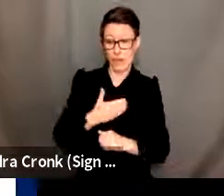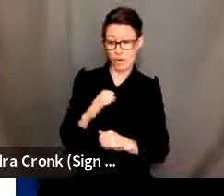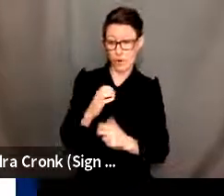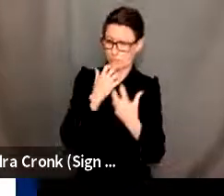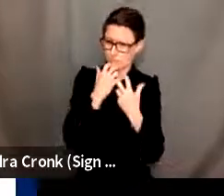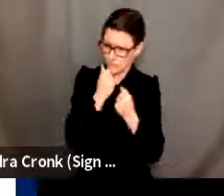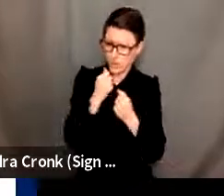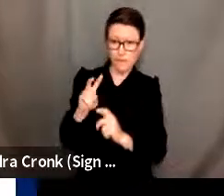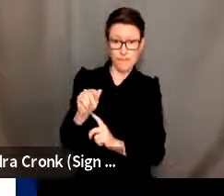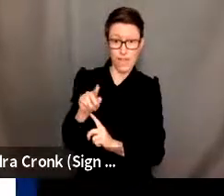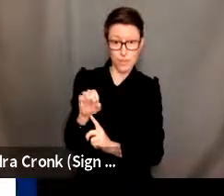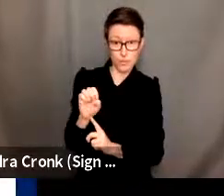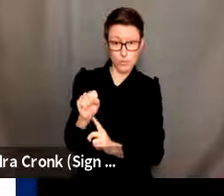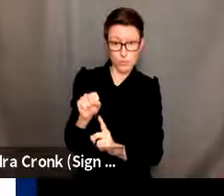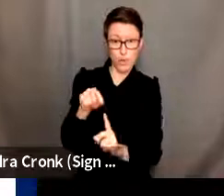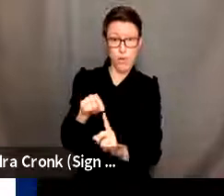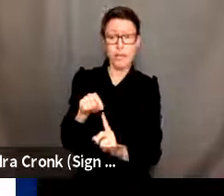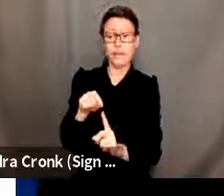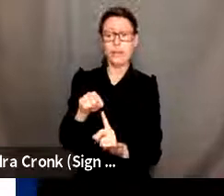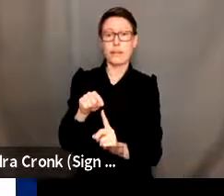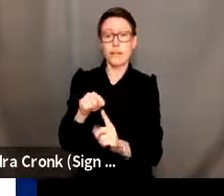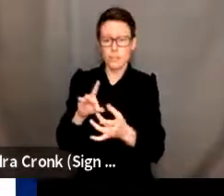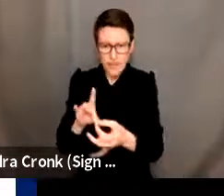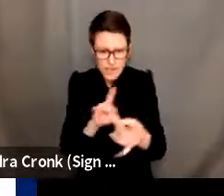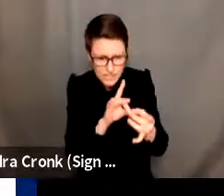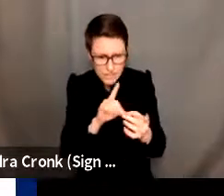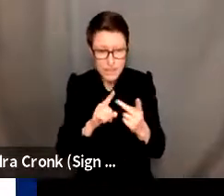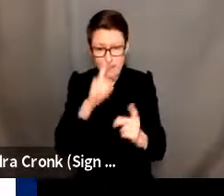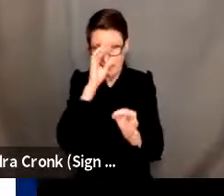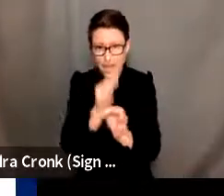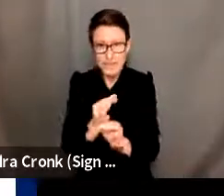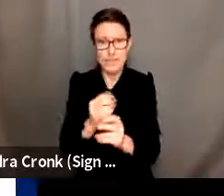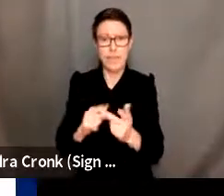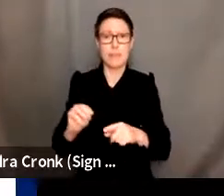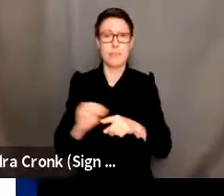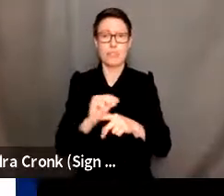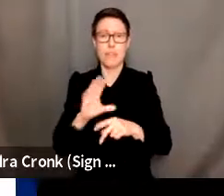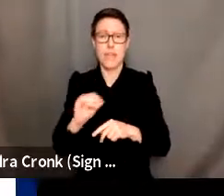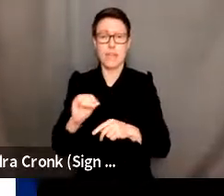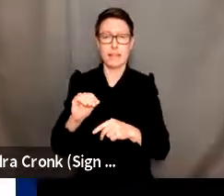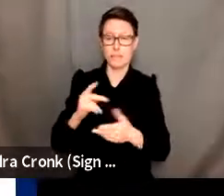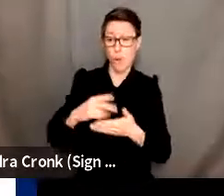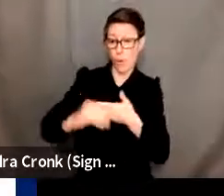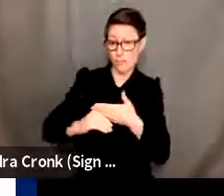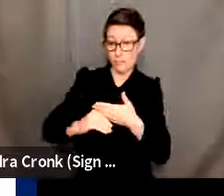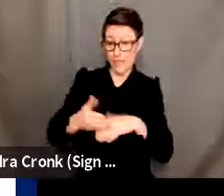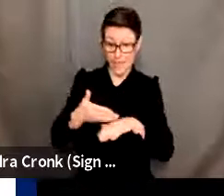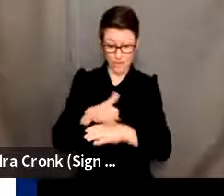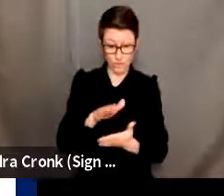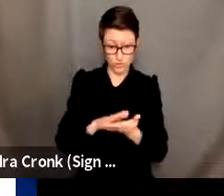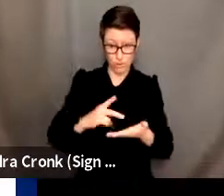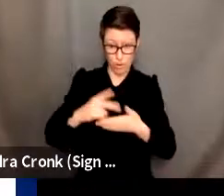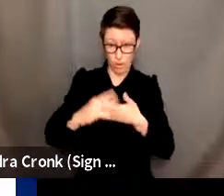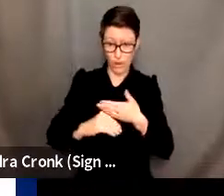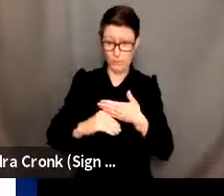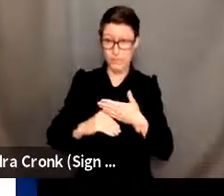first one is relationships-based ministries and programs. And so what we mostly do is after-school programs with children ages 6